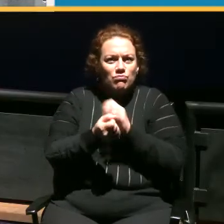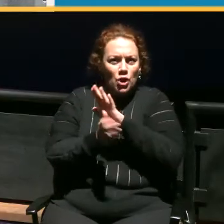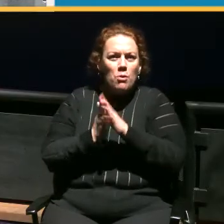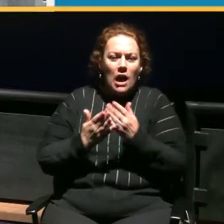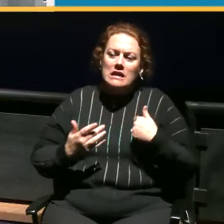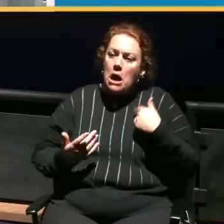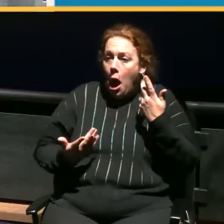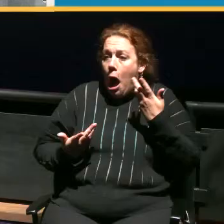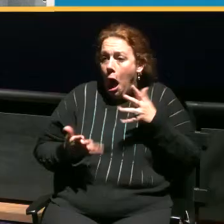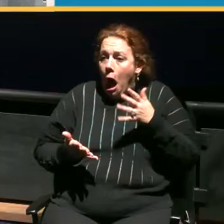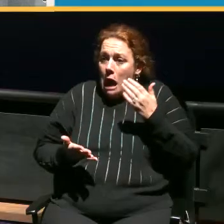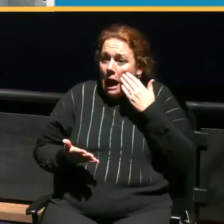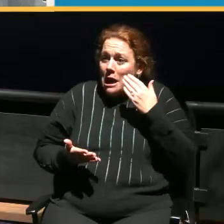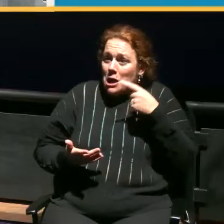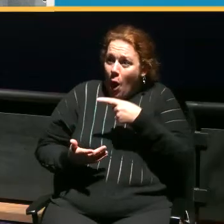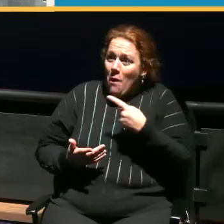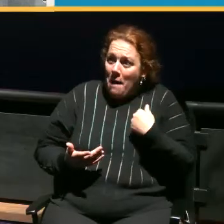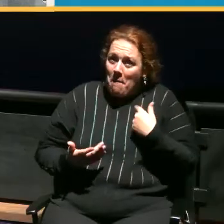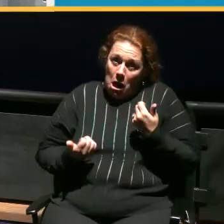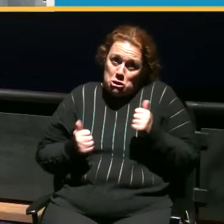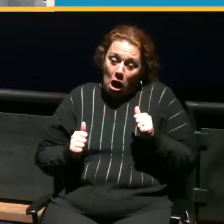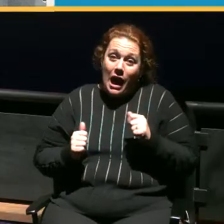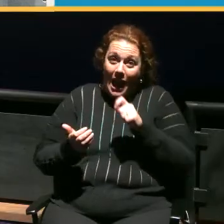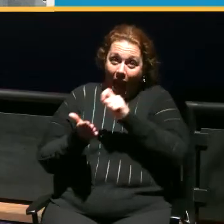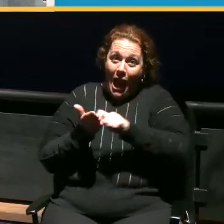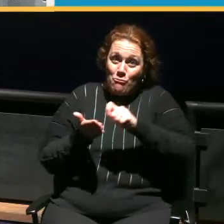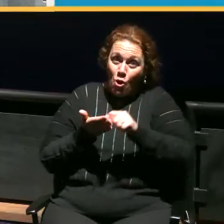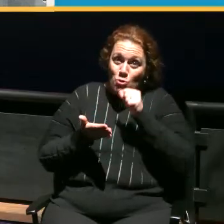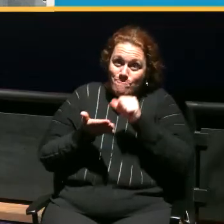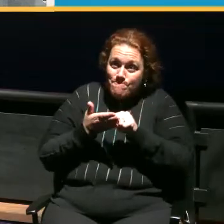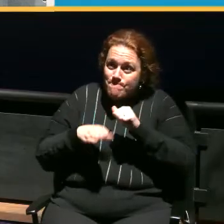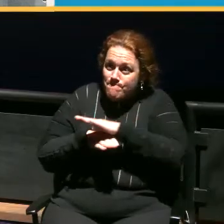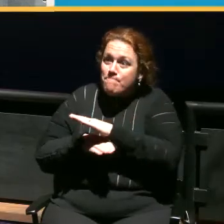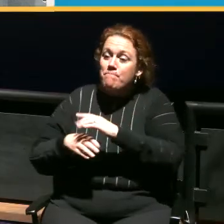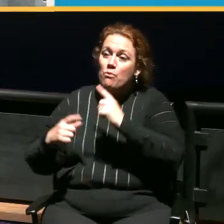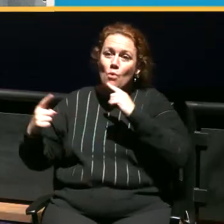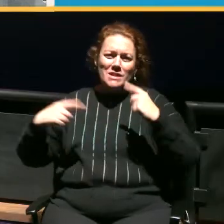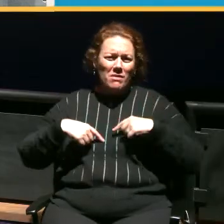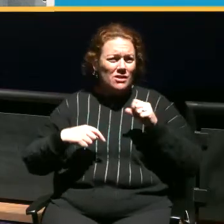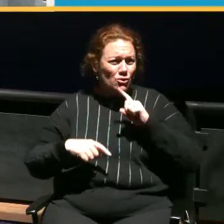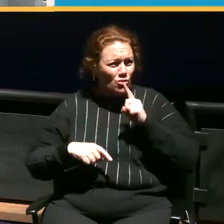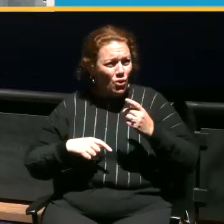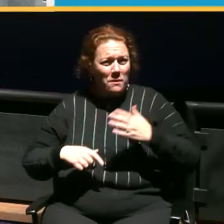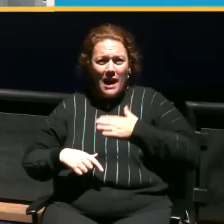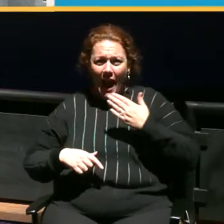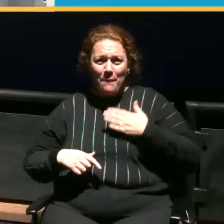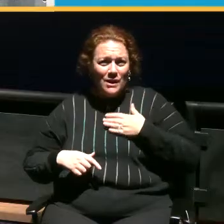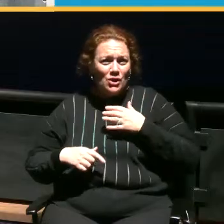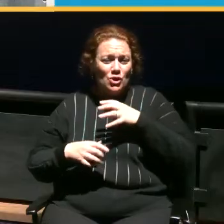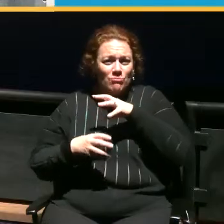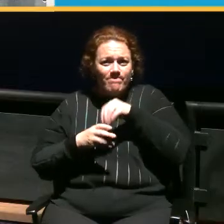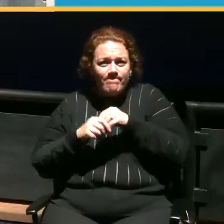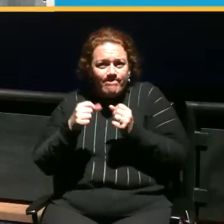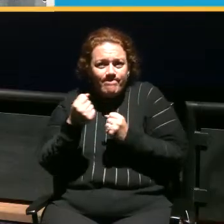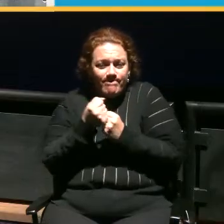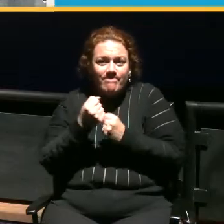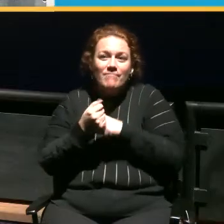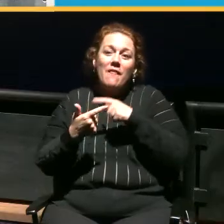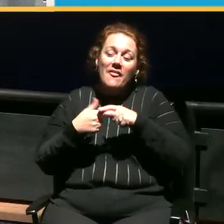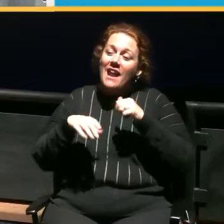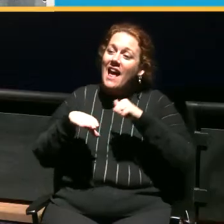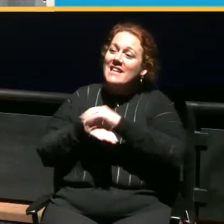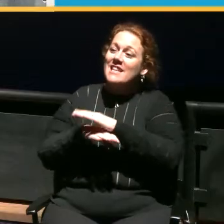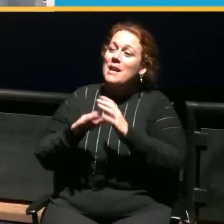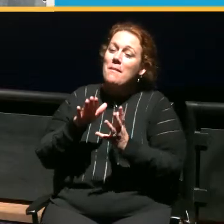know him, I can try. And I wrote to him, and he wrote back, and he said, sure, I'd be happy to. And then I sent him a copy of the book,